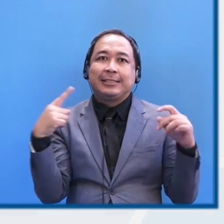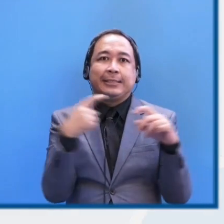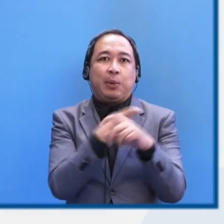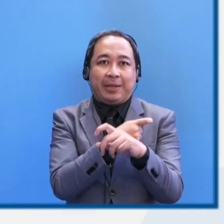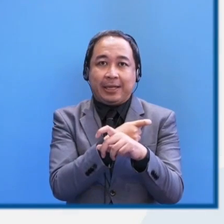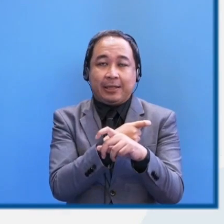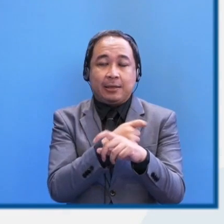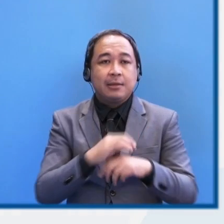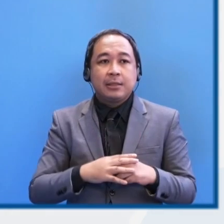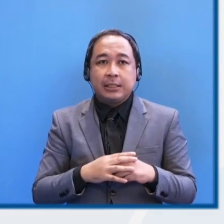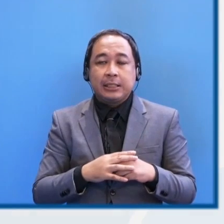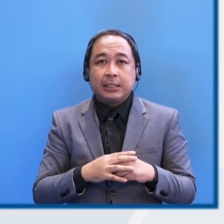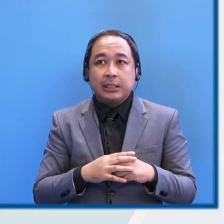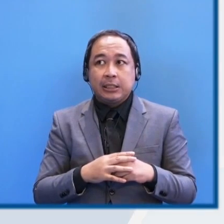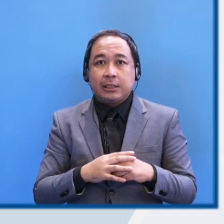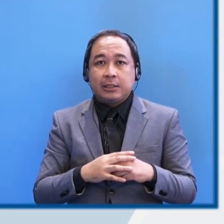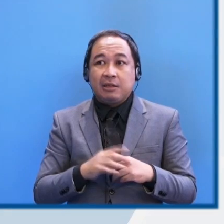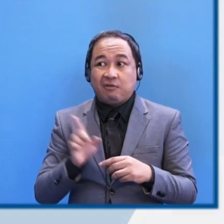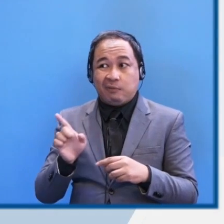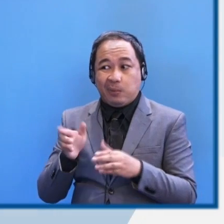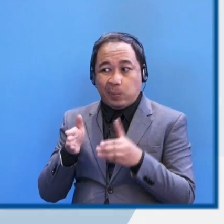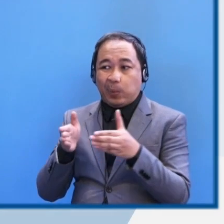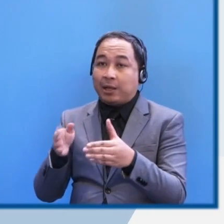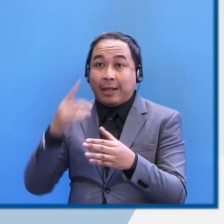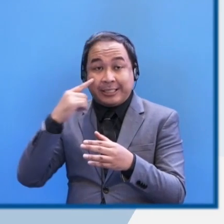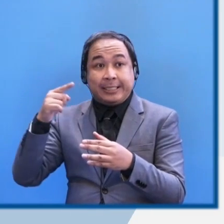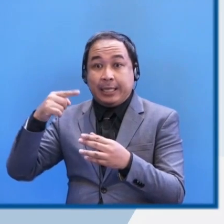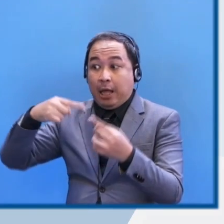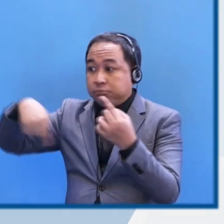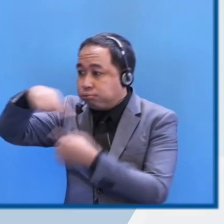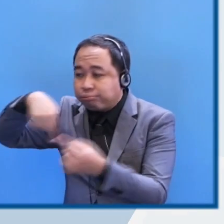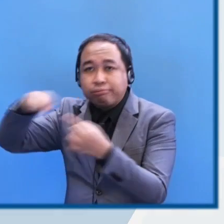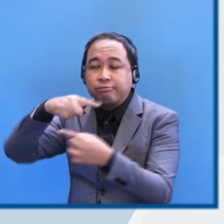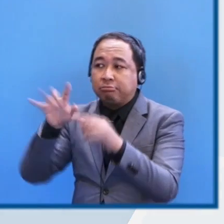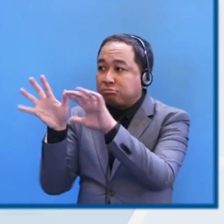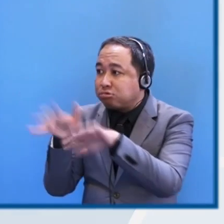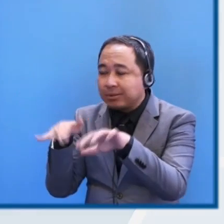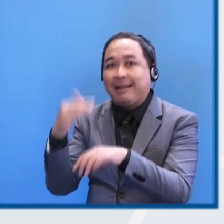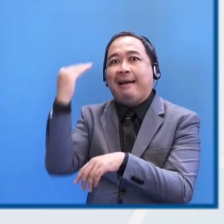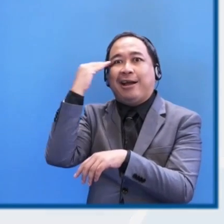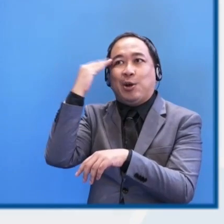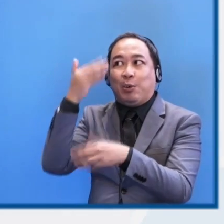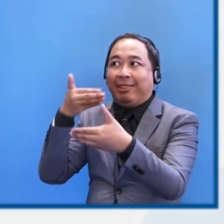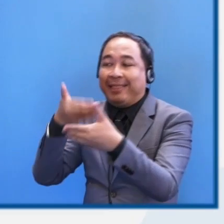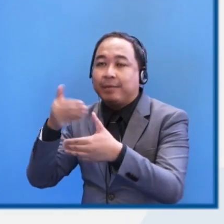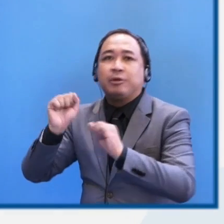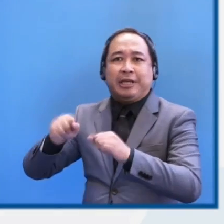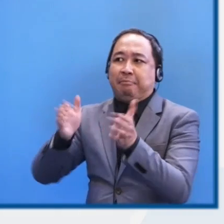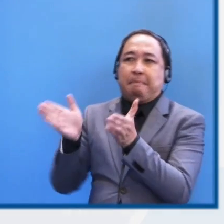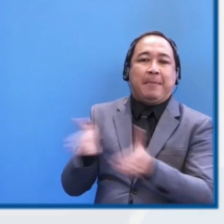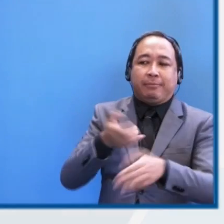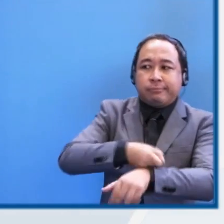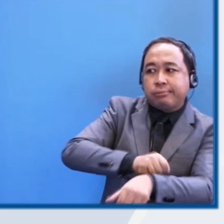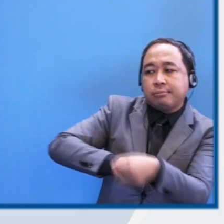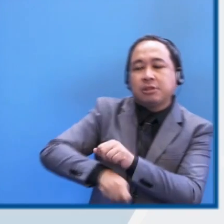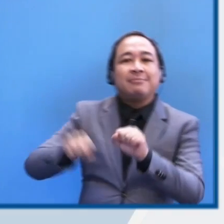you, like a hurricane or something where you know it's coming and then it comes. A drought is something, in a